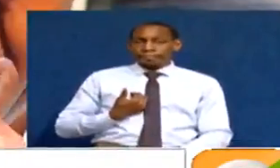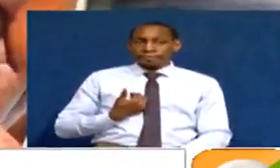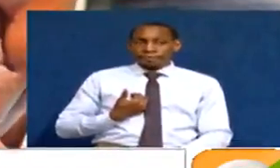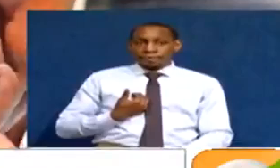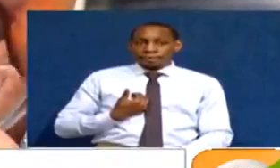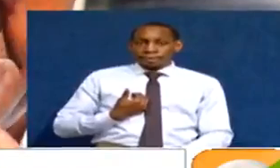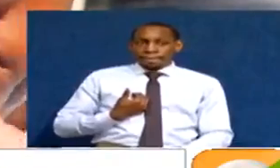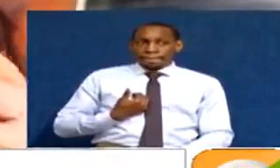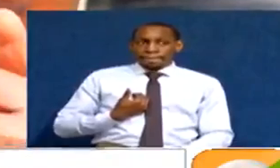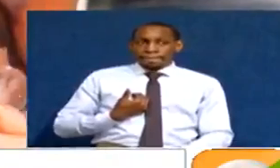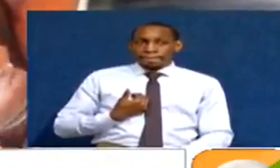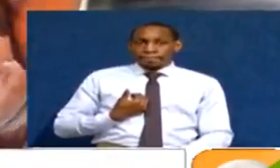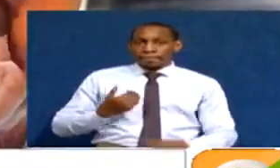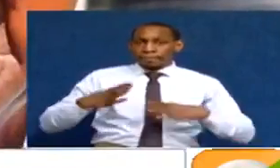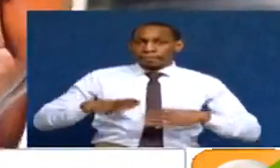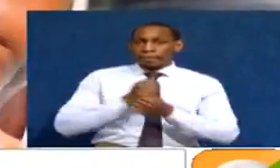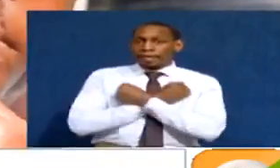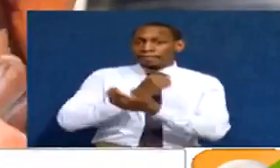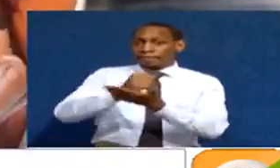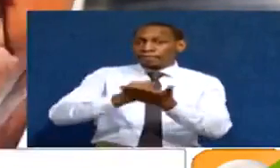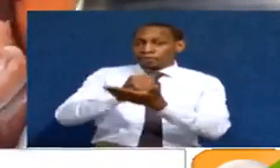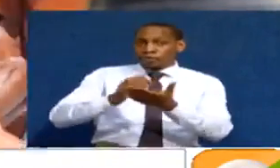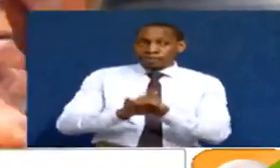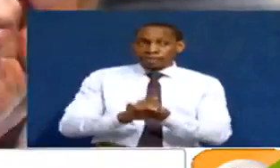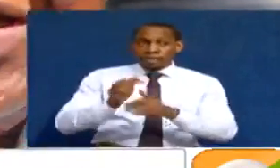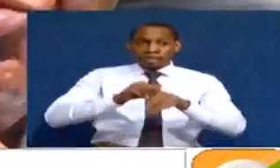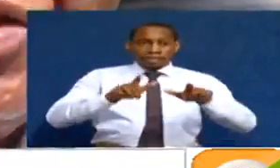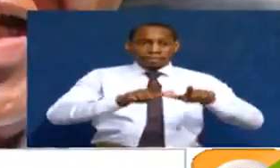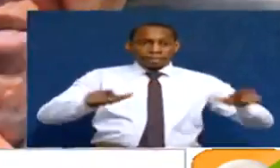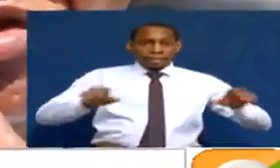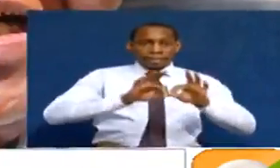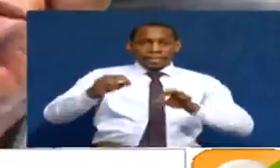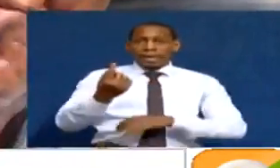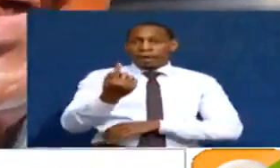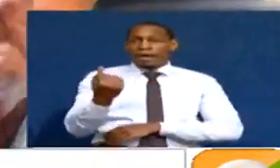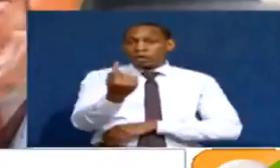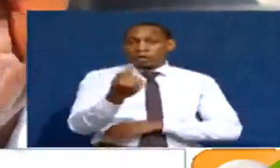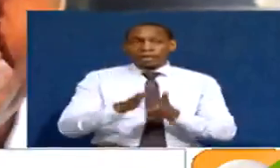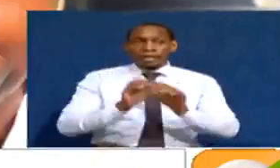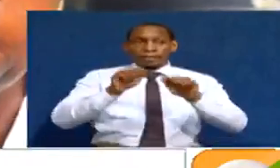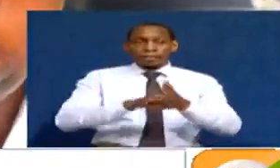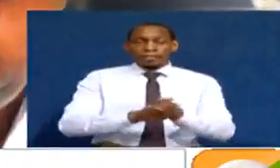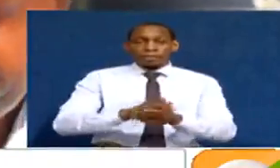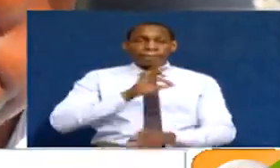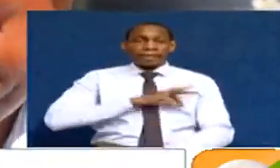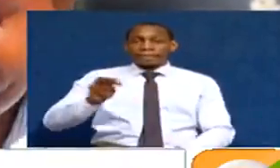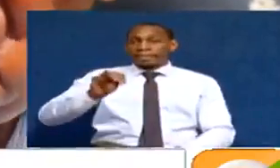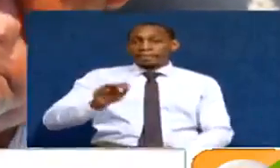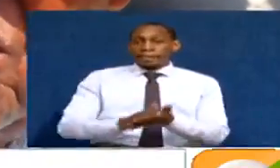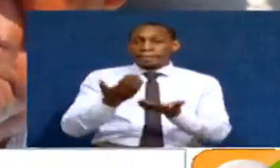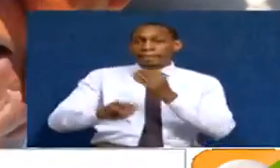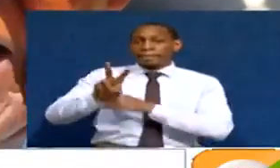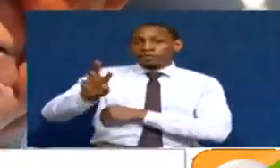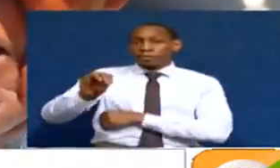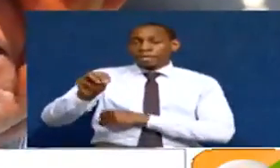know, wale watu wanapenda kahawa. Ukiwa na shamba eka moja tu, eka moja unaweza kumake million or